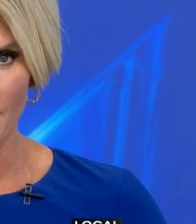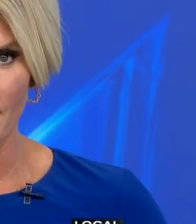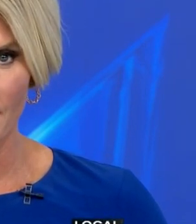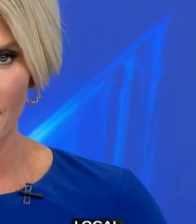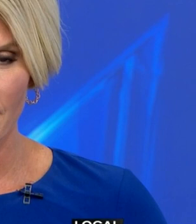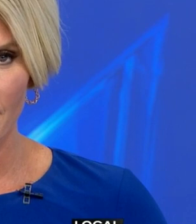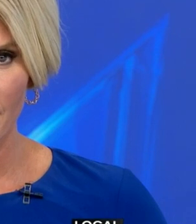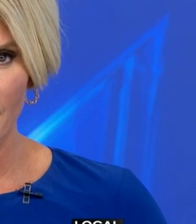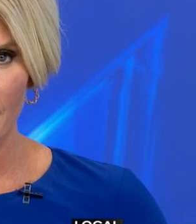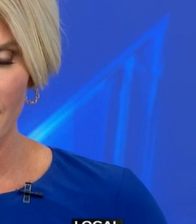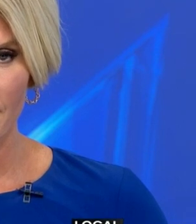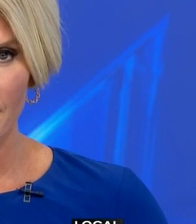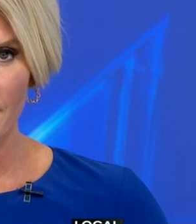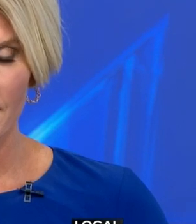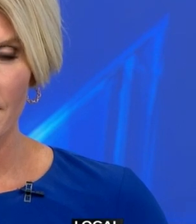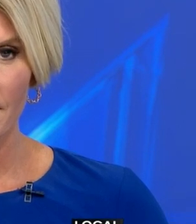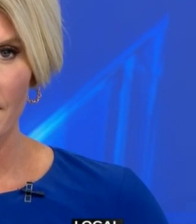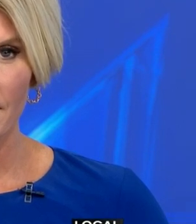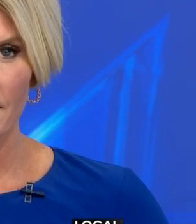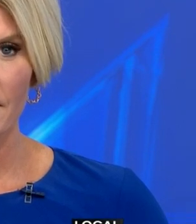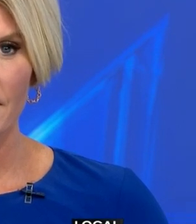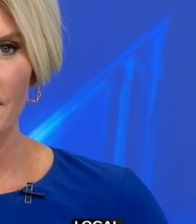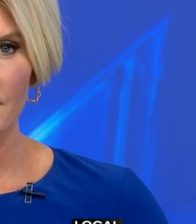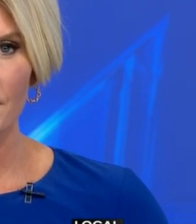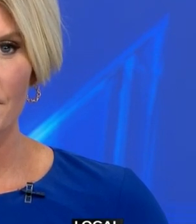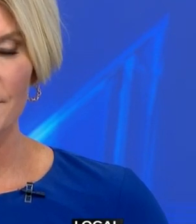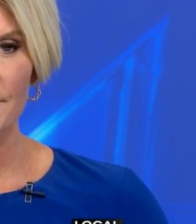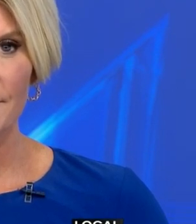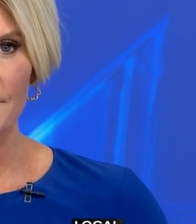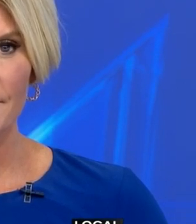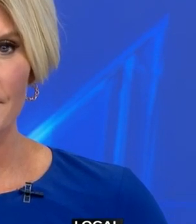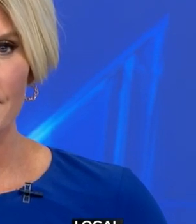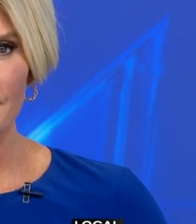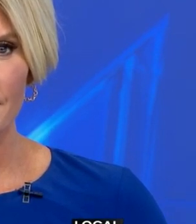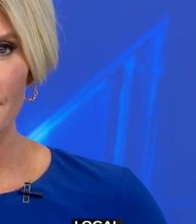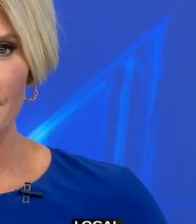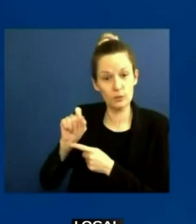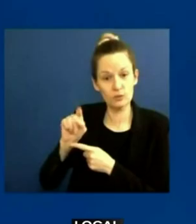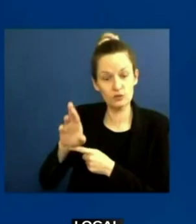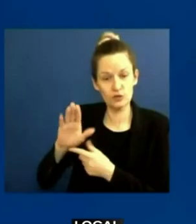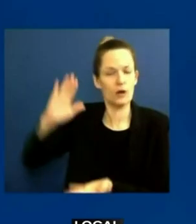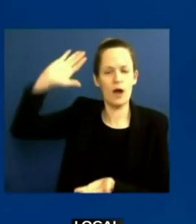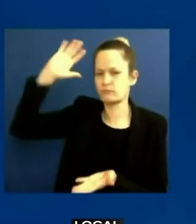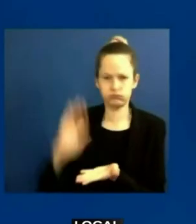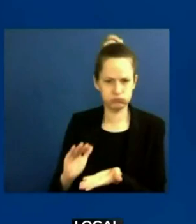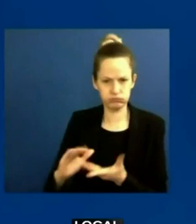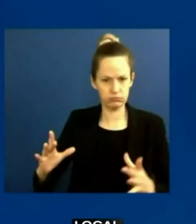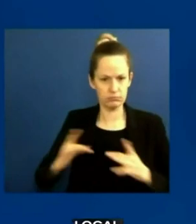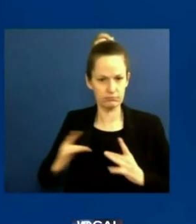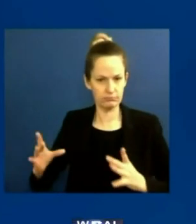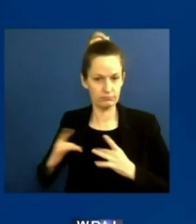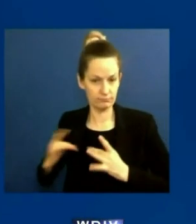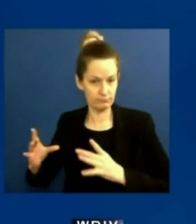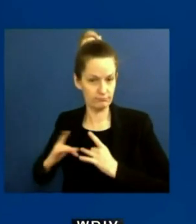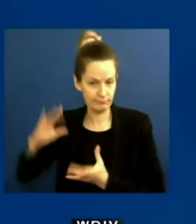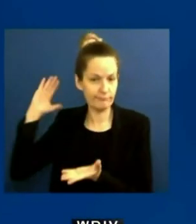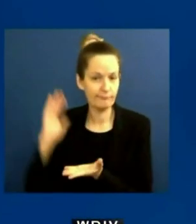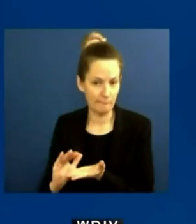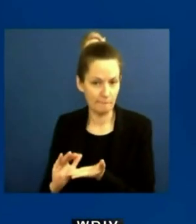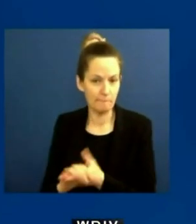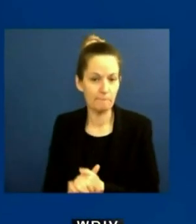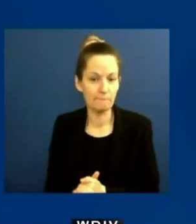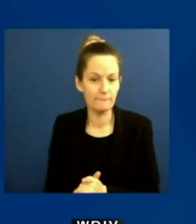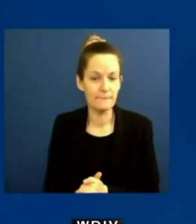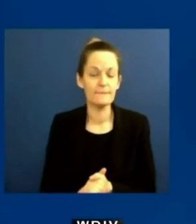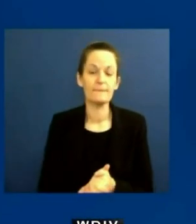Omicron. The CDC director now saying it's clear the boosters do have a big benefit. During December, when Omicron was